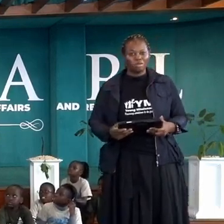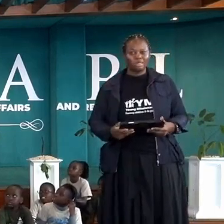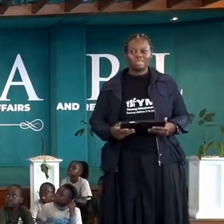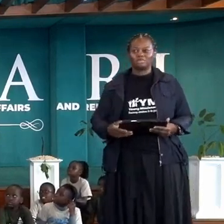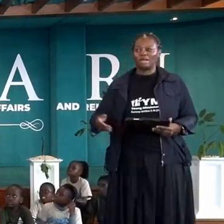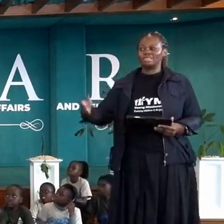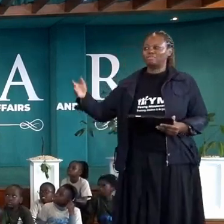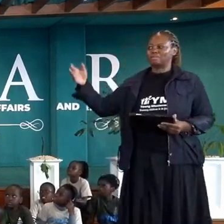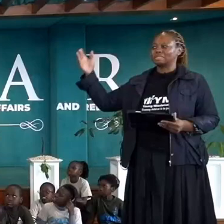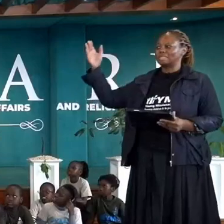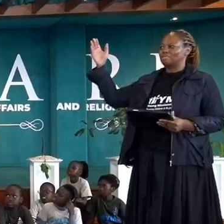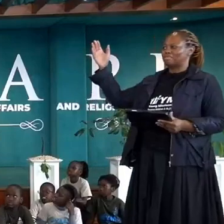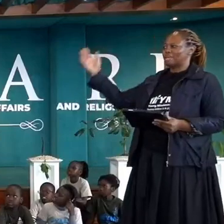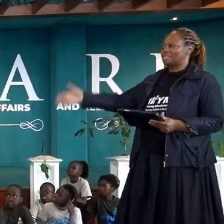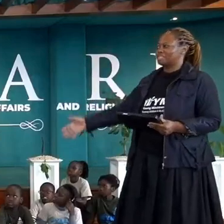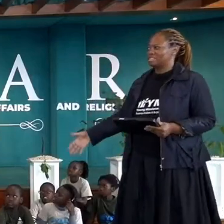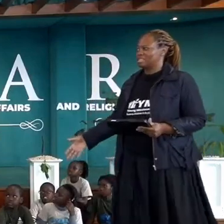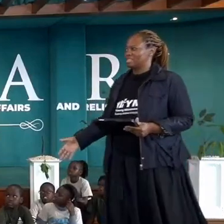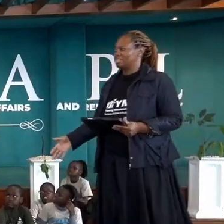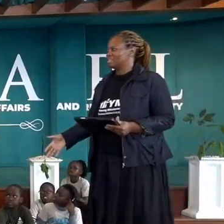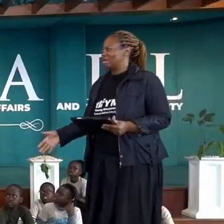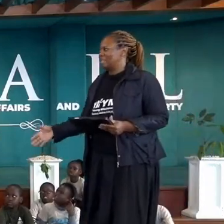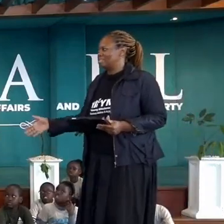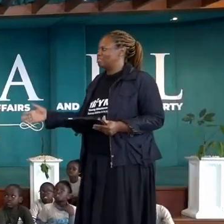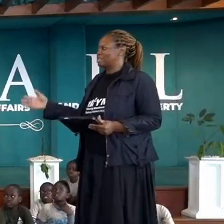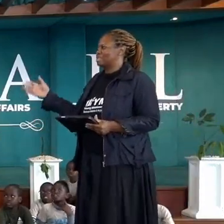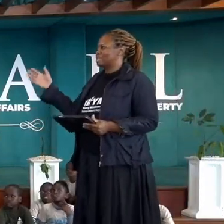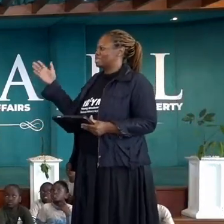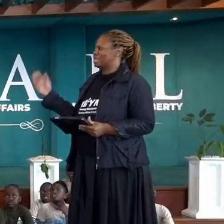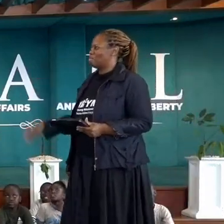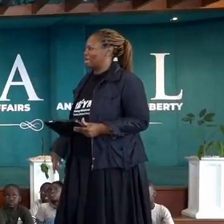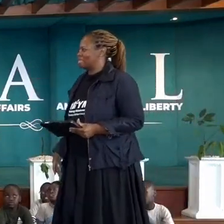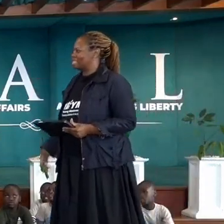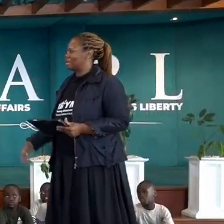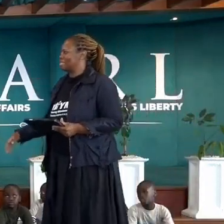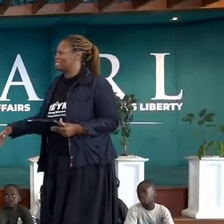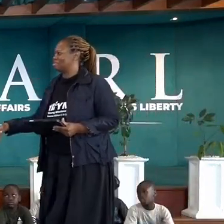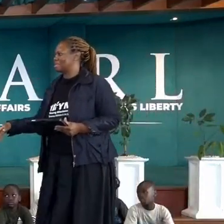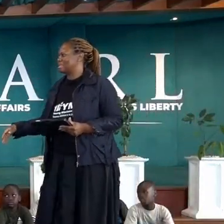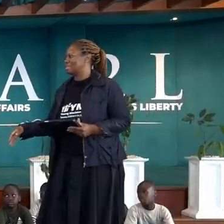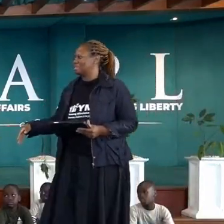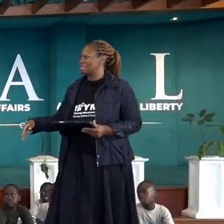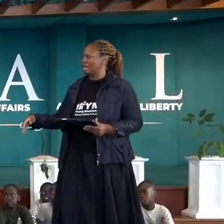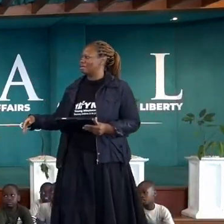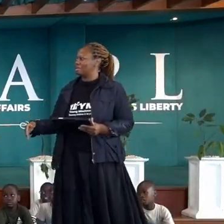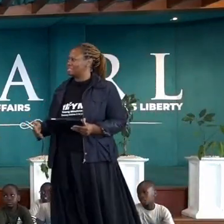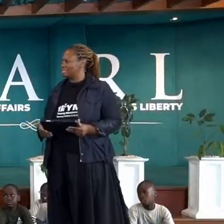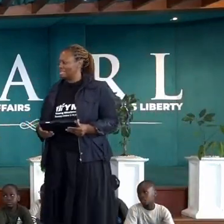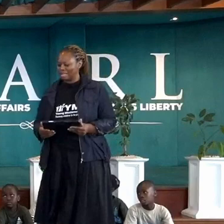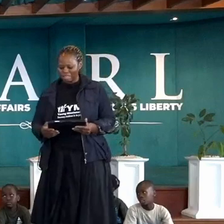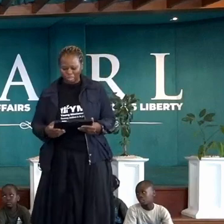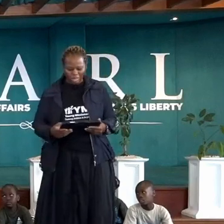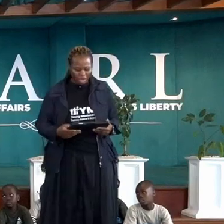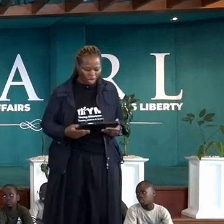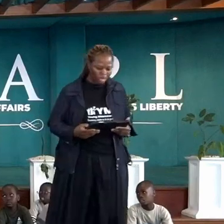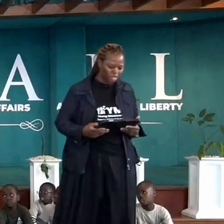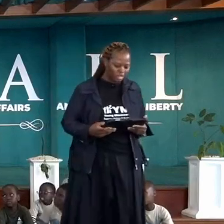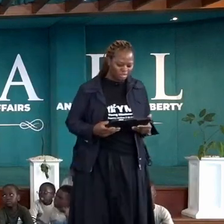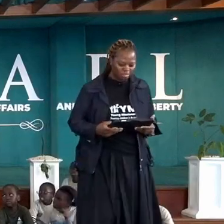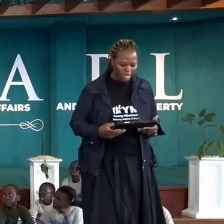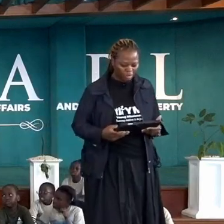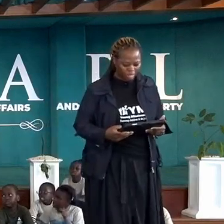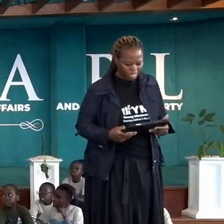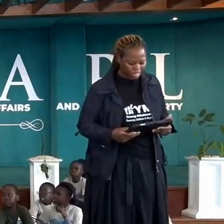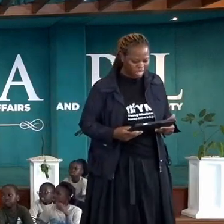So, this one is speaking in French. This one is speaking in German. This one is speaking in which language? English, Swahili,